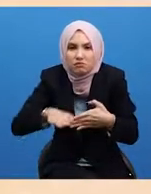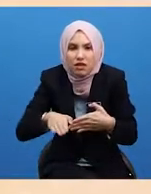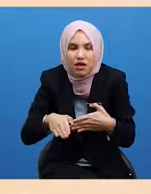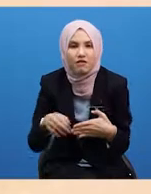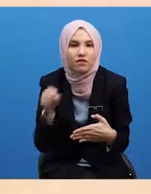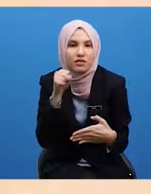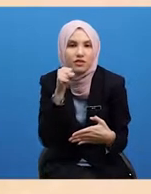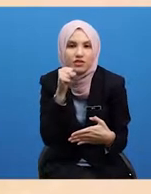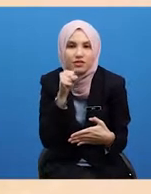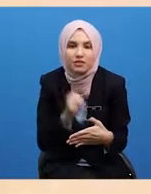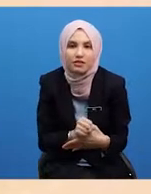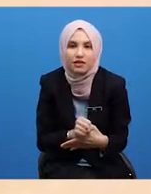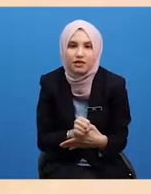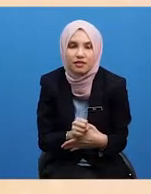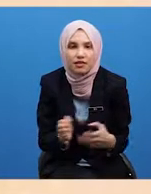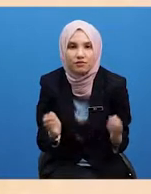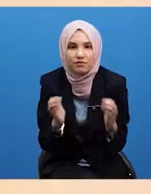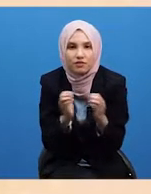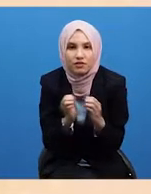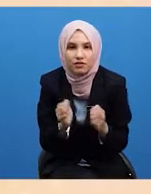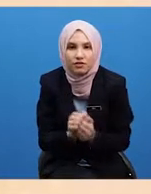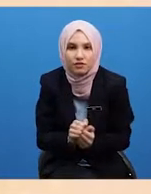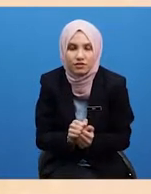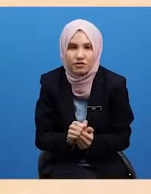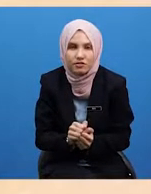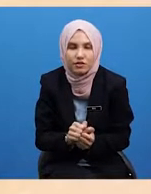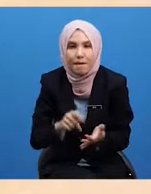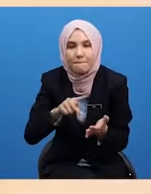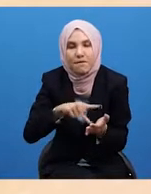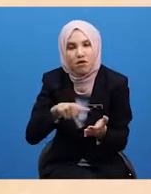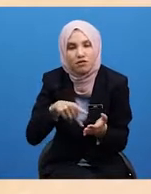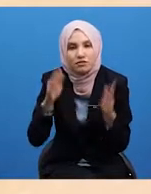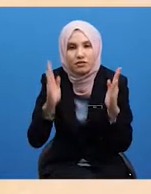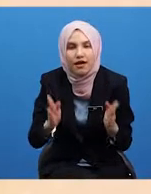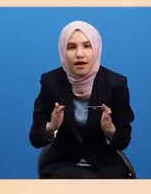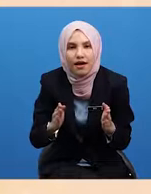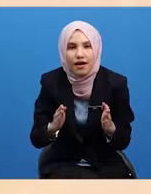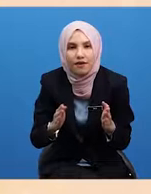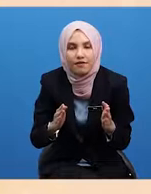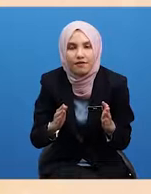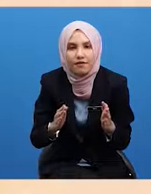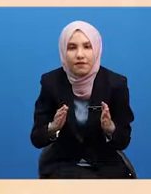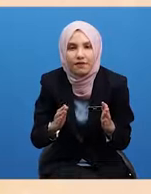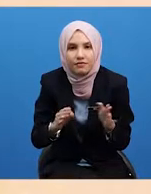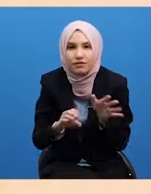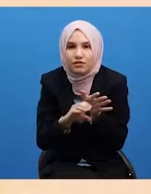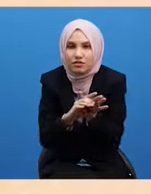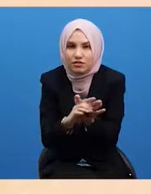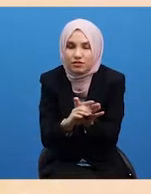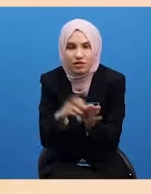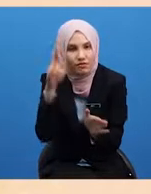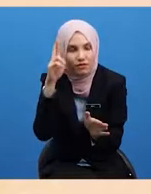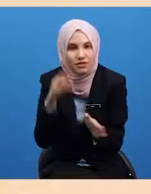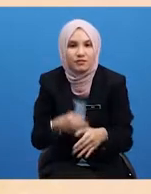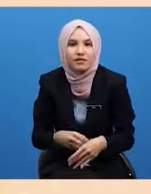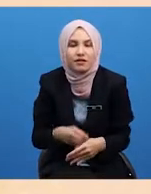the Shermers and even told Richard that his poetry writing has influenced Richard by giving him